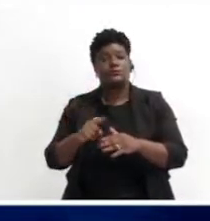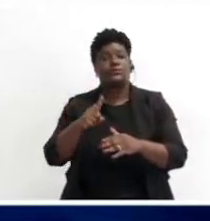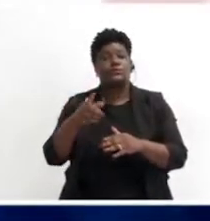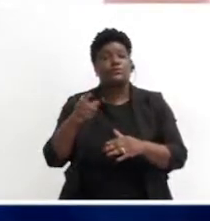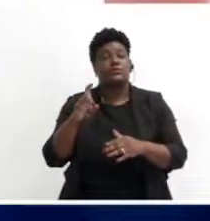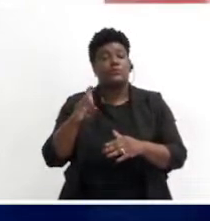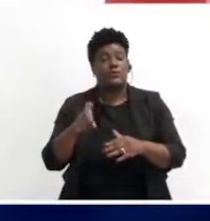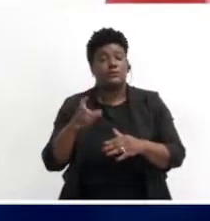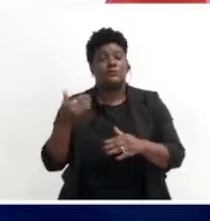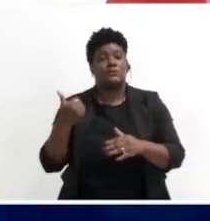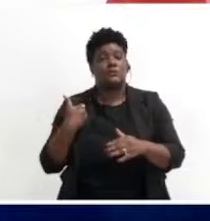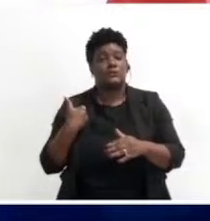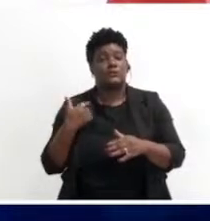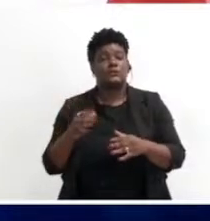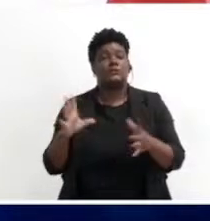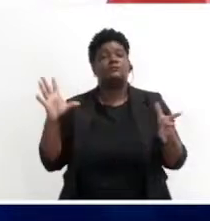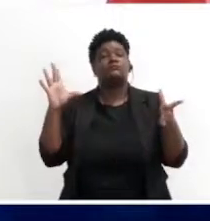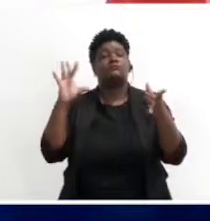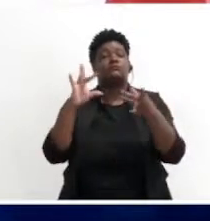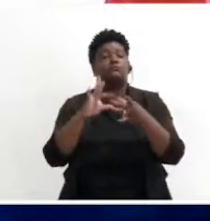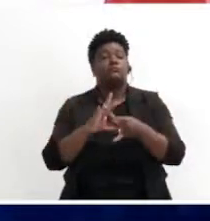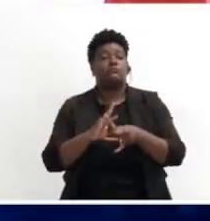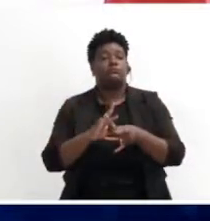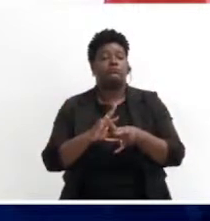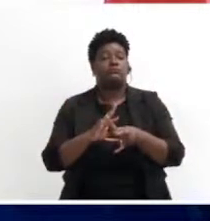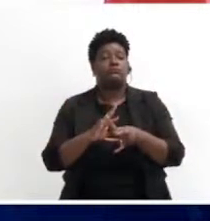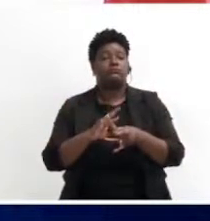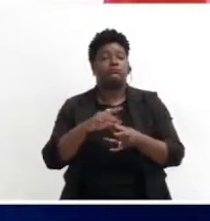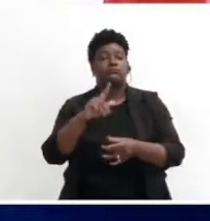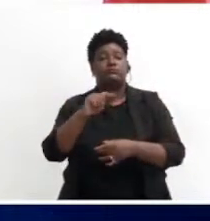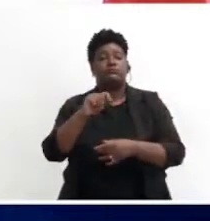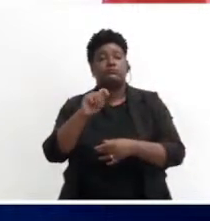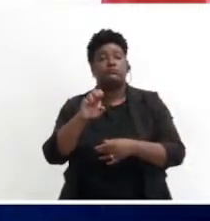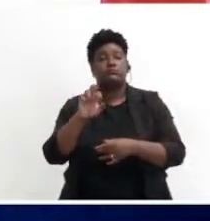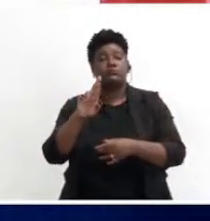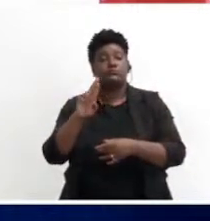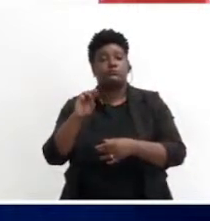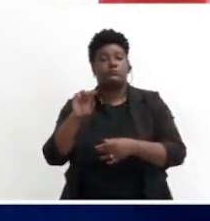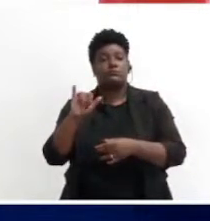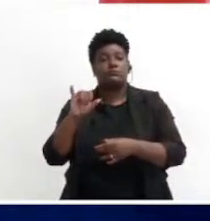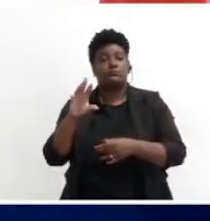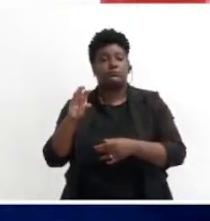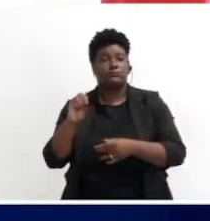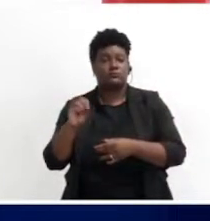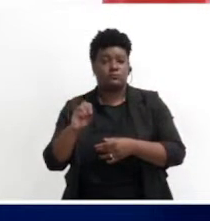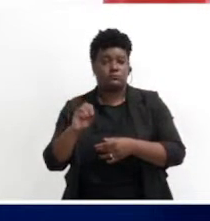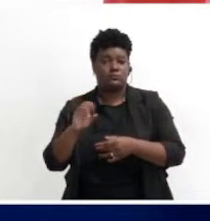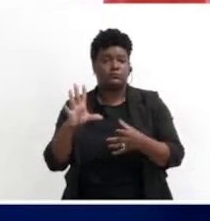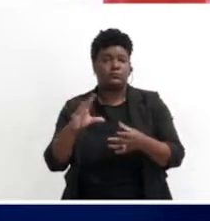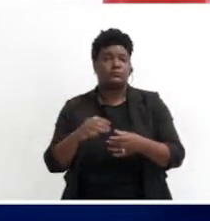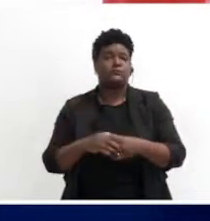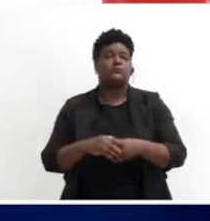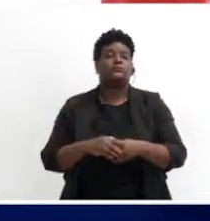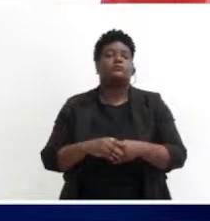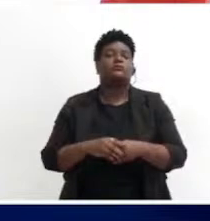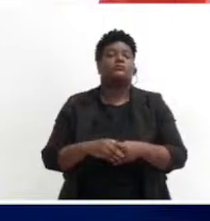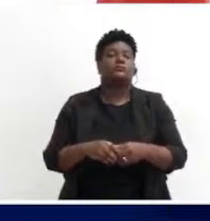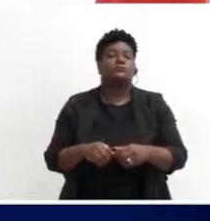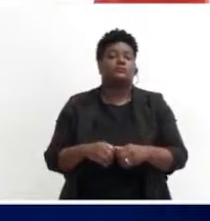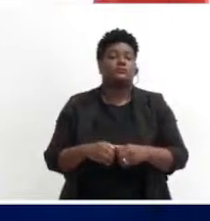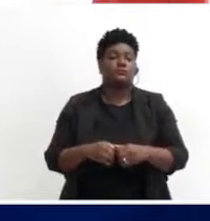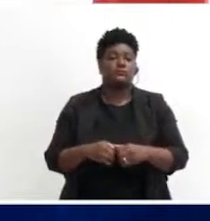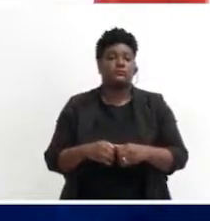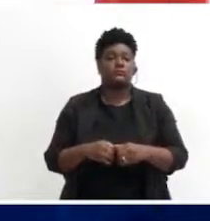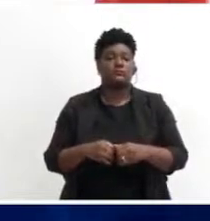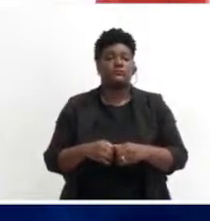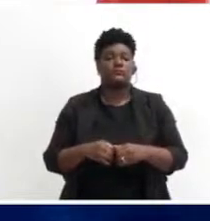bonding. So this is no longer mass reflow in an oven where you can do many parts at the same time. This is each